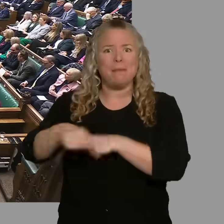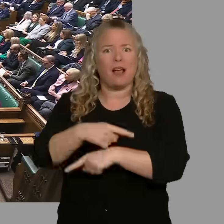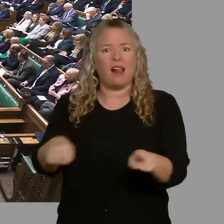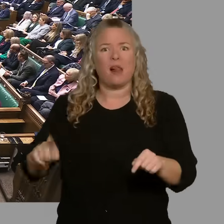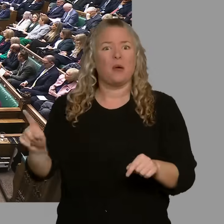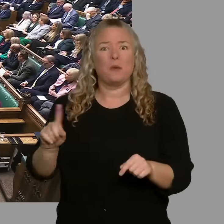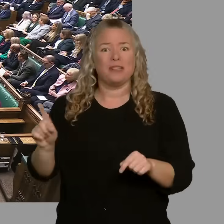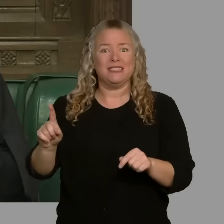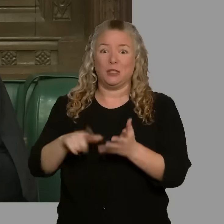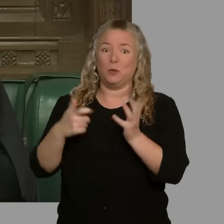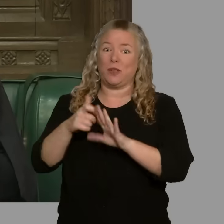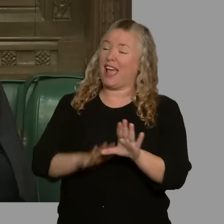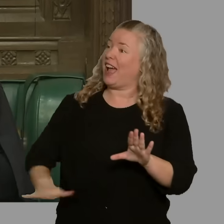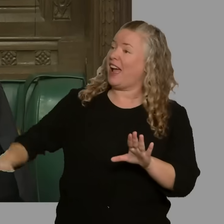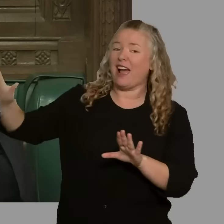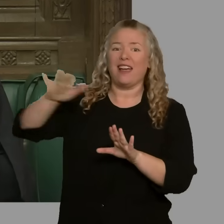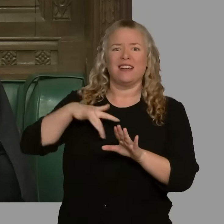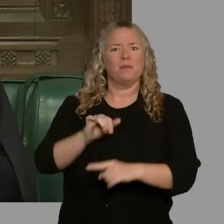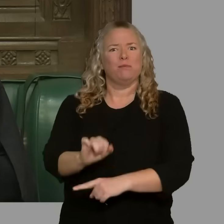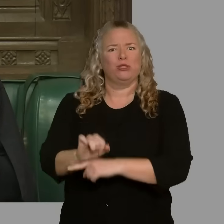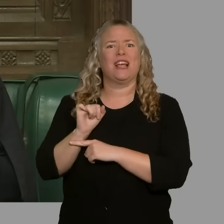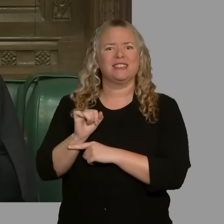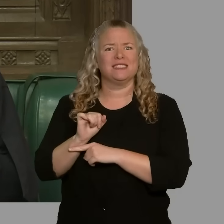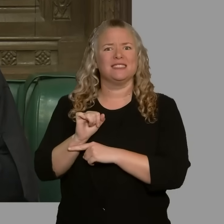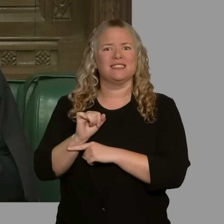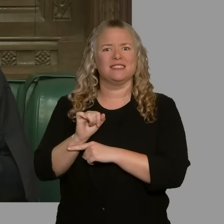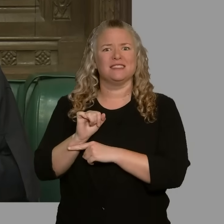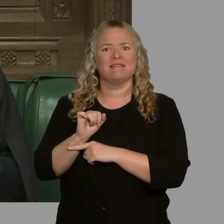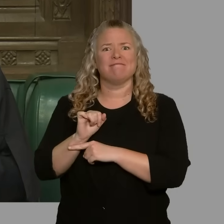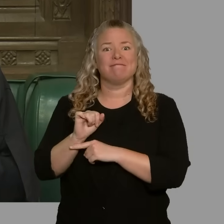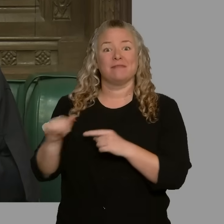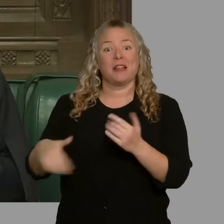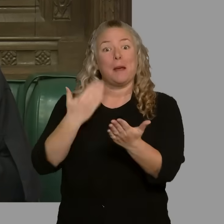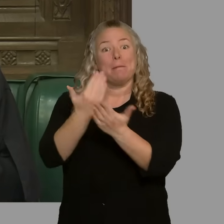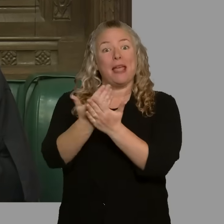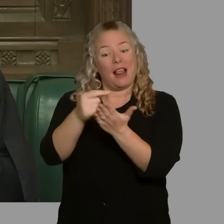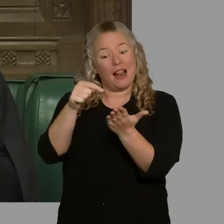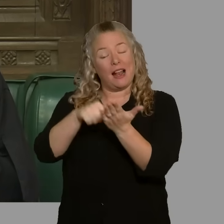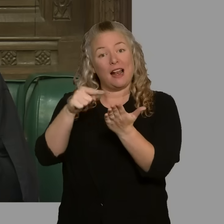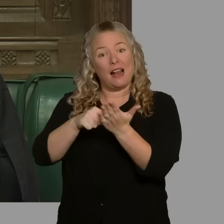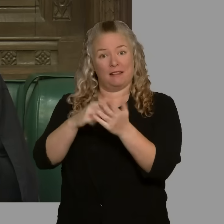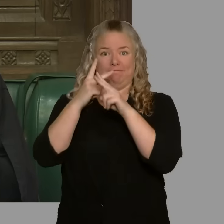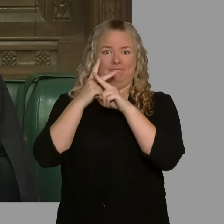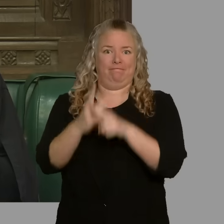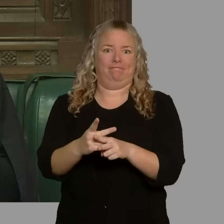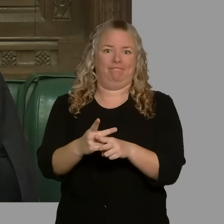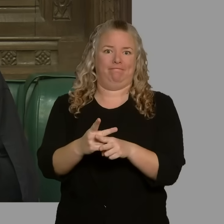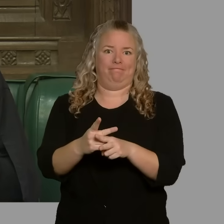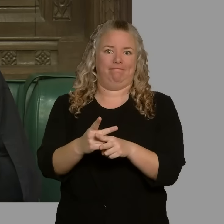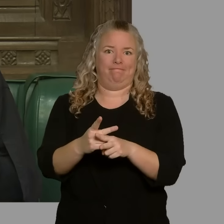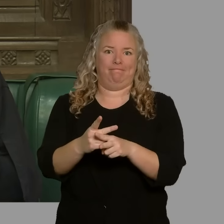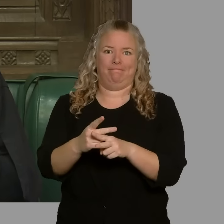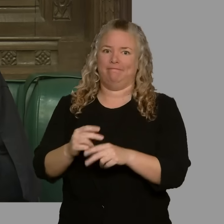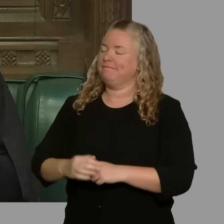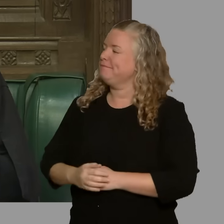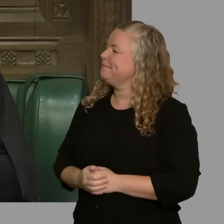Before we come to Prime Minister's questions, can I welcome in the gallery the Honourable Speaker of the Parliament of the Republic of